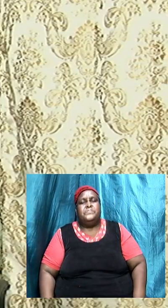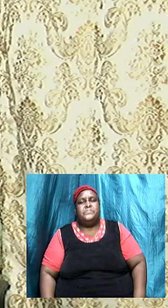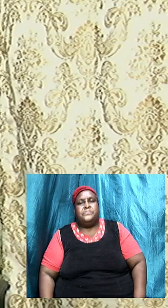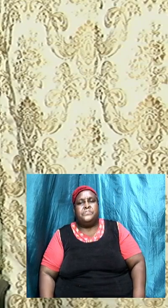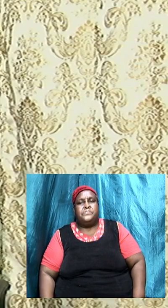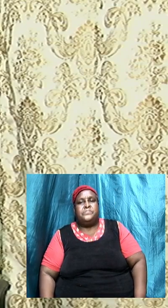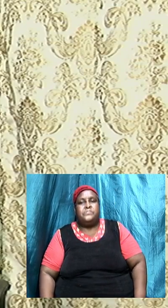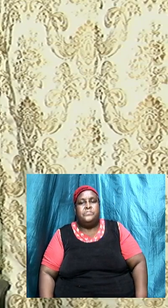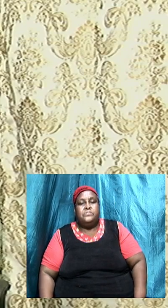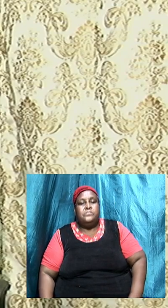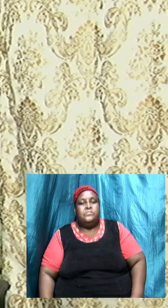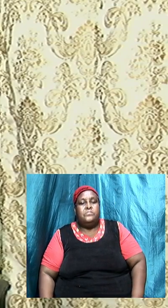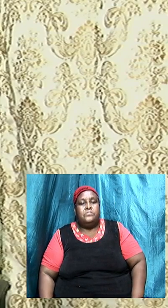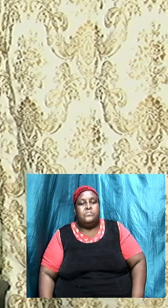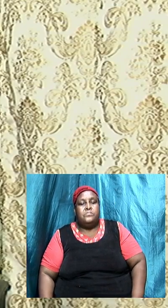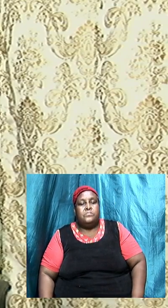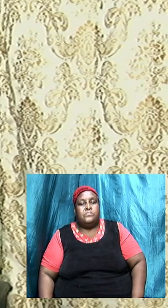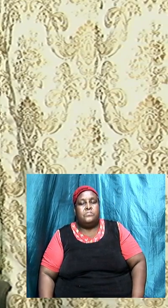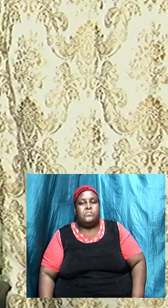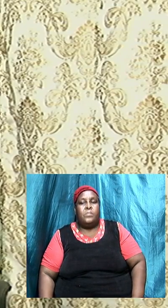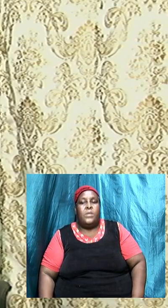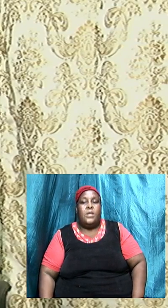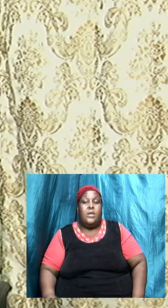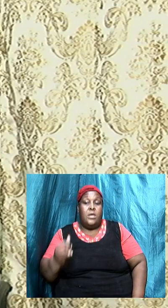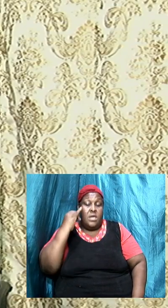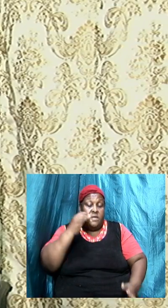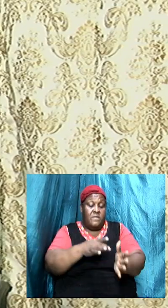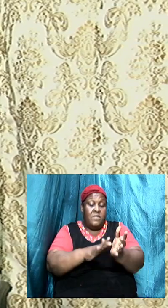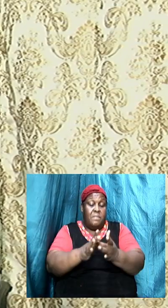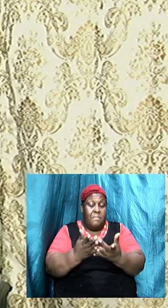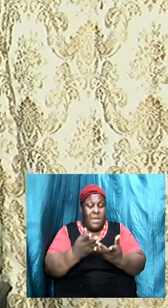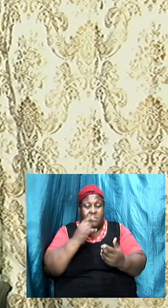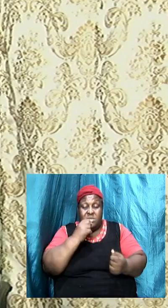So just one more point. If the Bible says